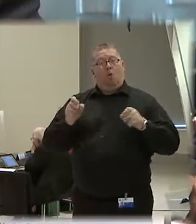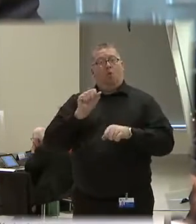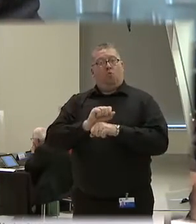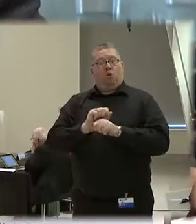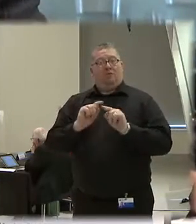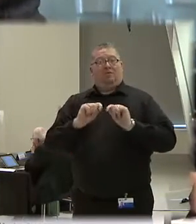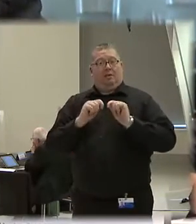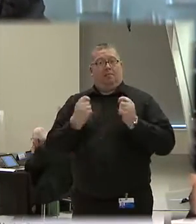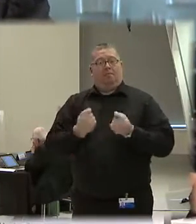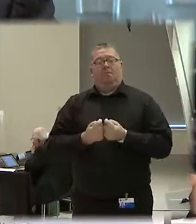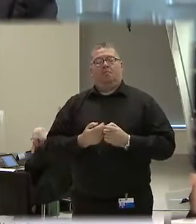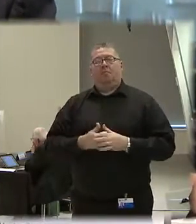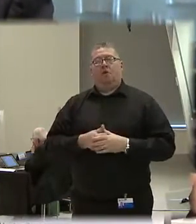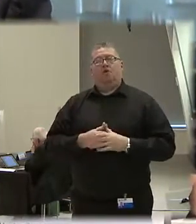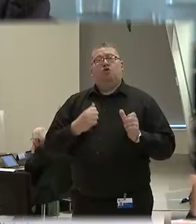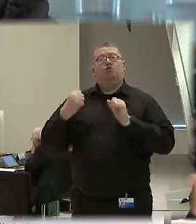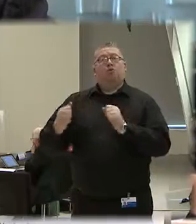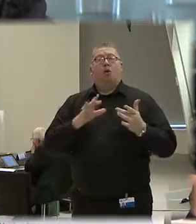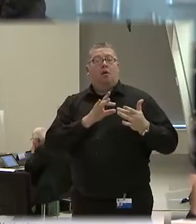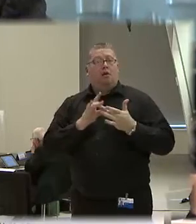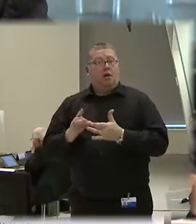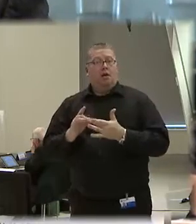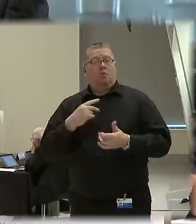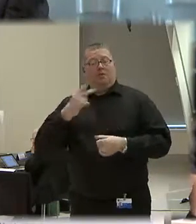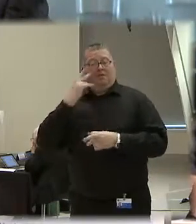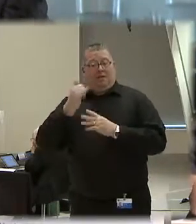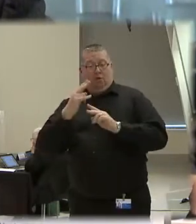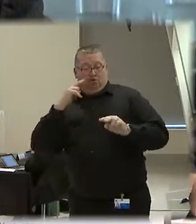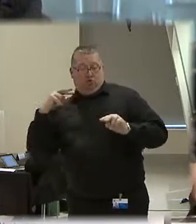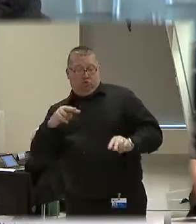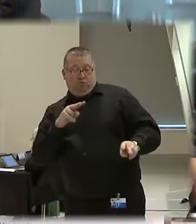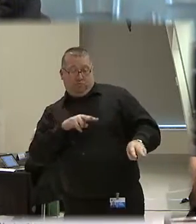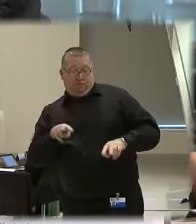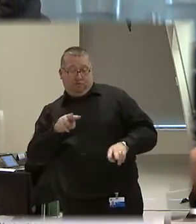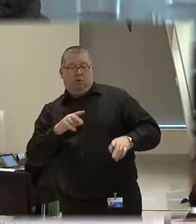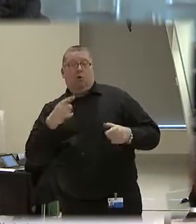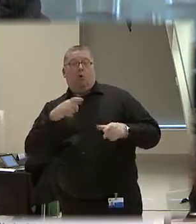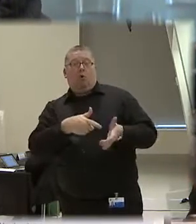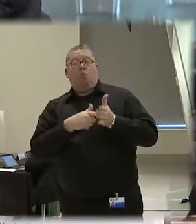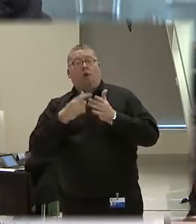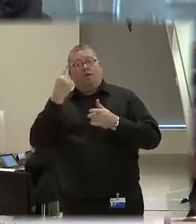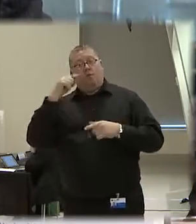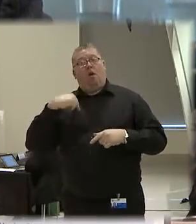team. Strong leadership and supervision were required for our success.